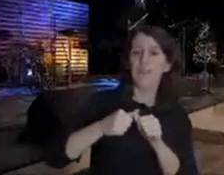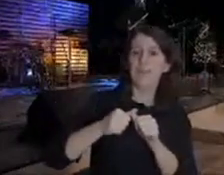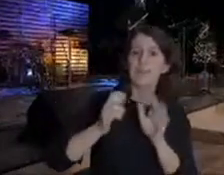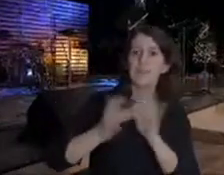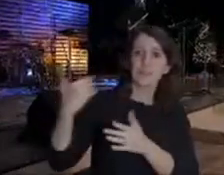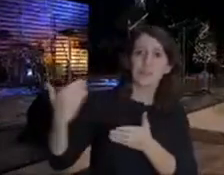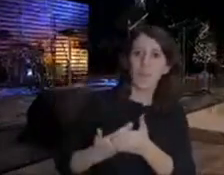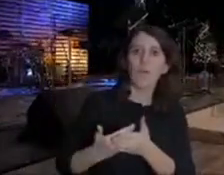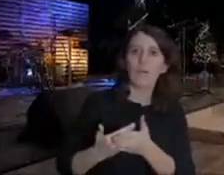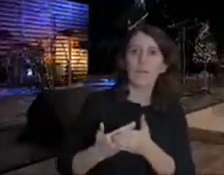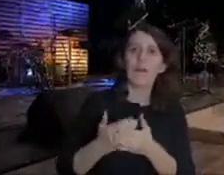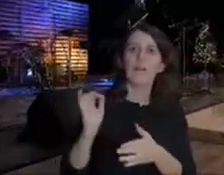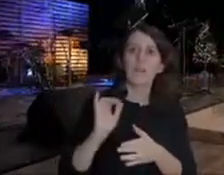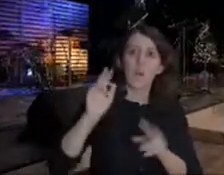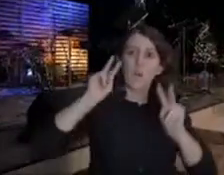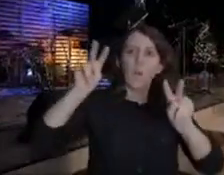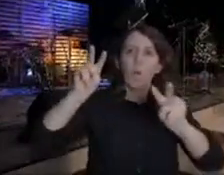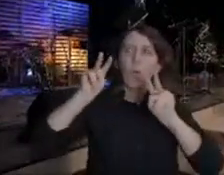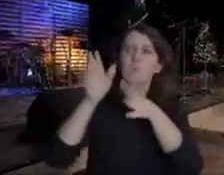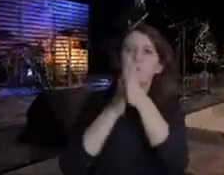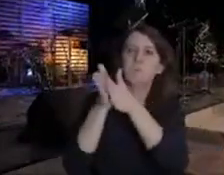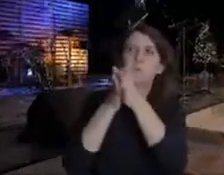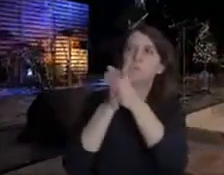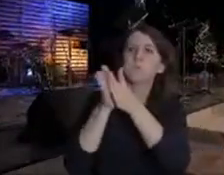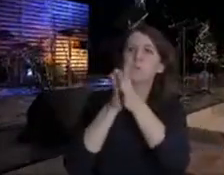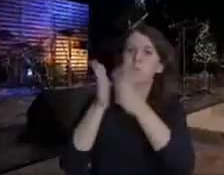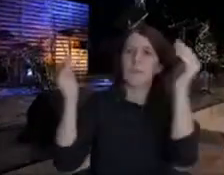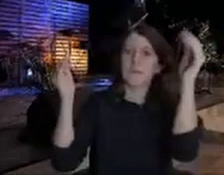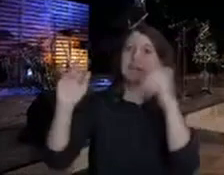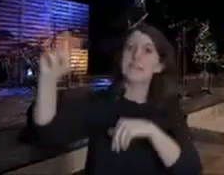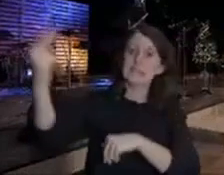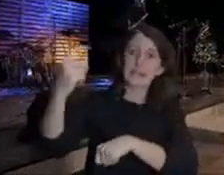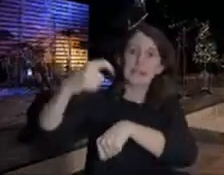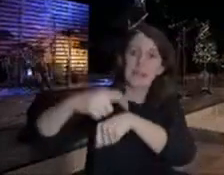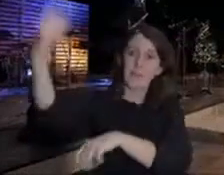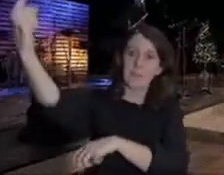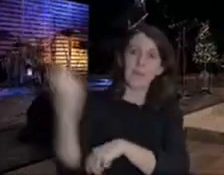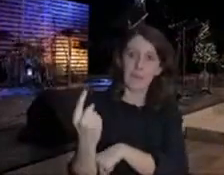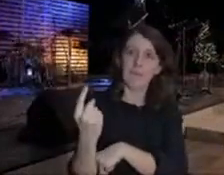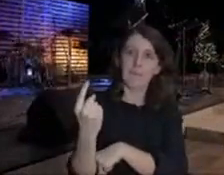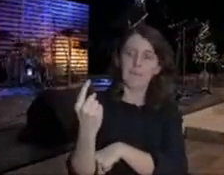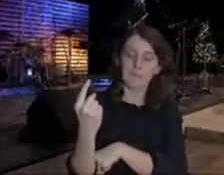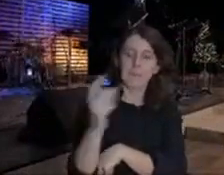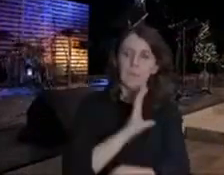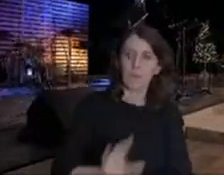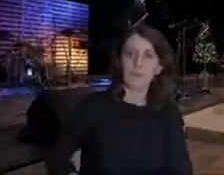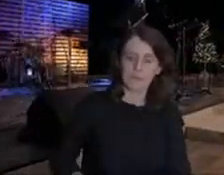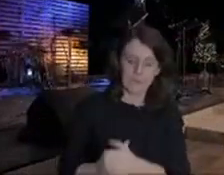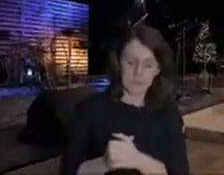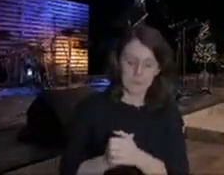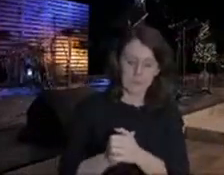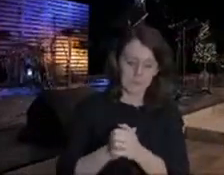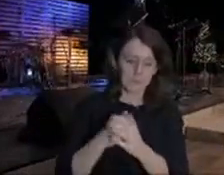the coming of Christ. It's also about looking forward with the same anticipation and expectation for the second coming of Christ, because we have a promise